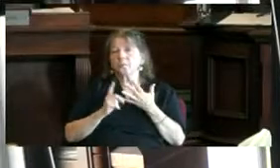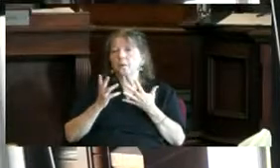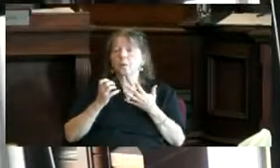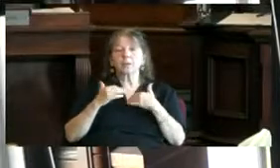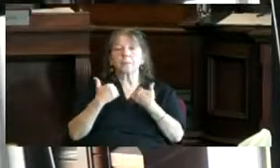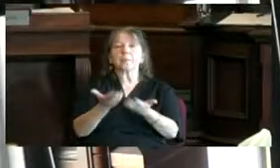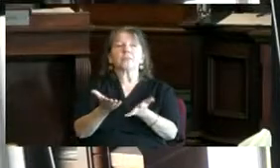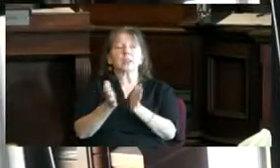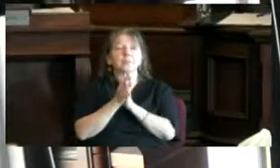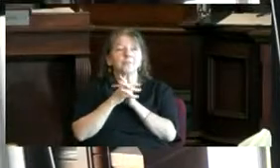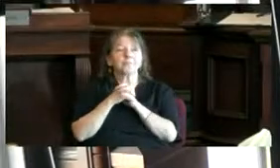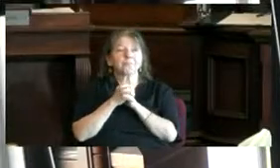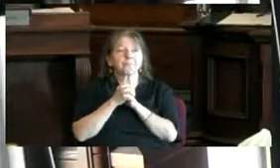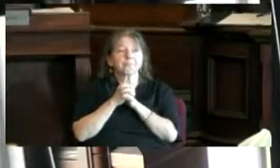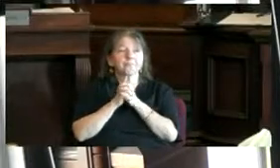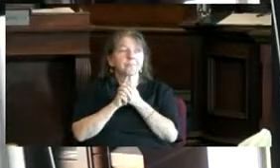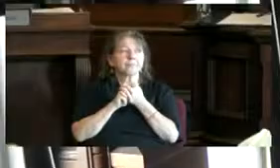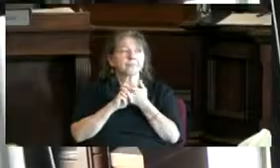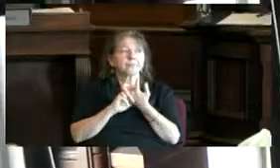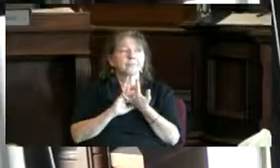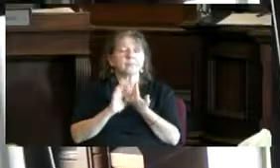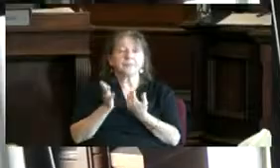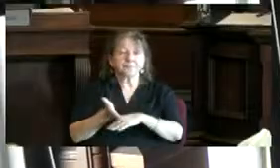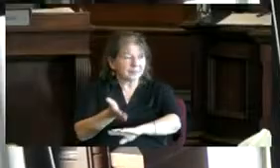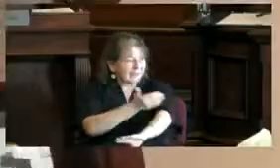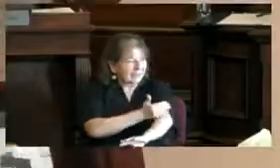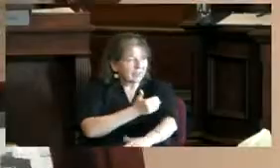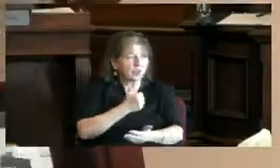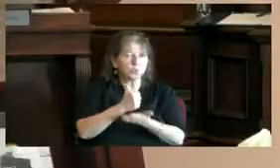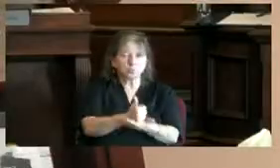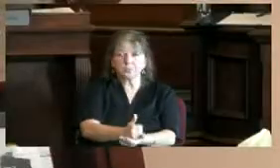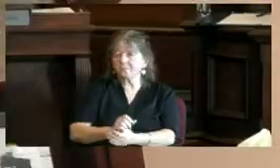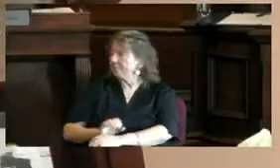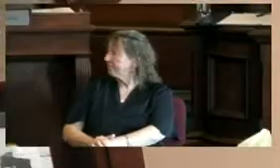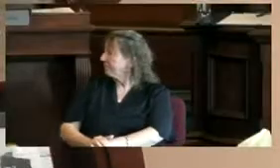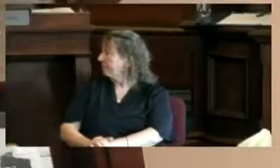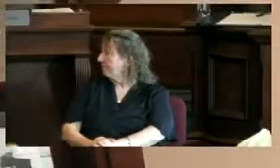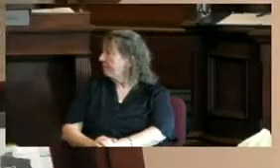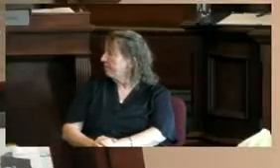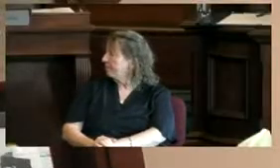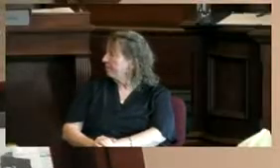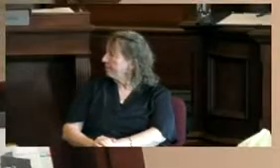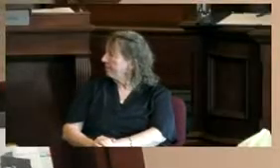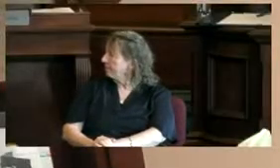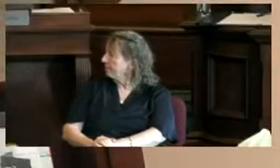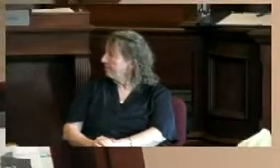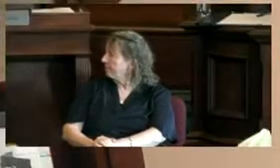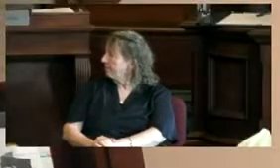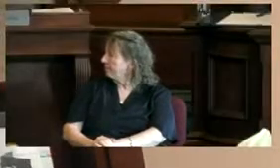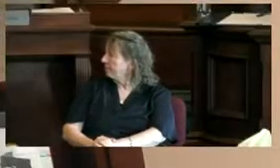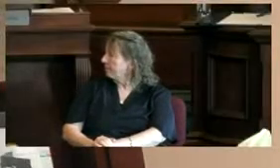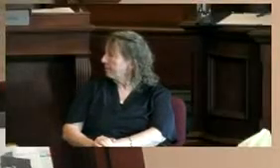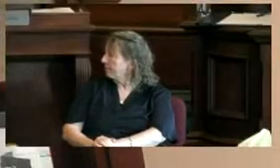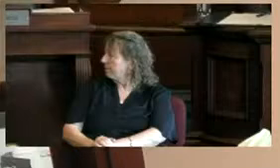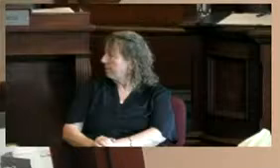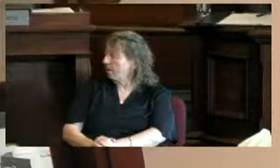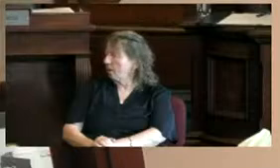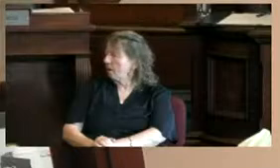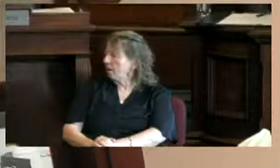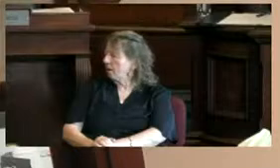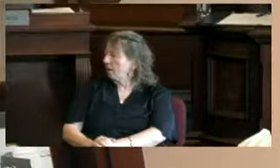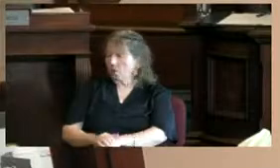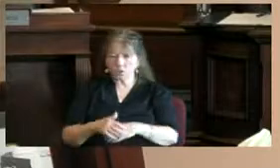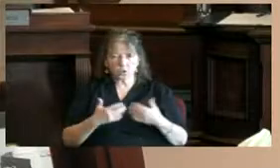can make a significant impact. Right. So how are you actively